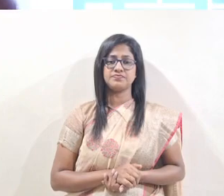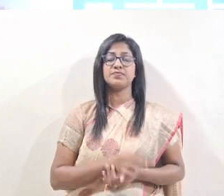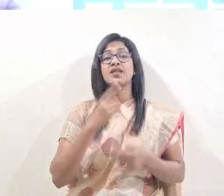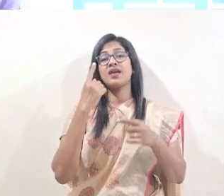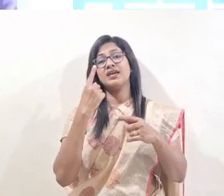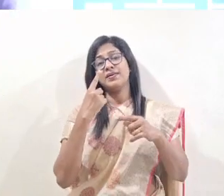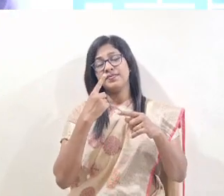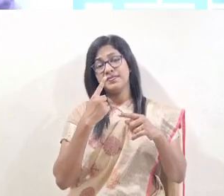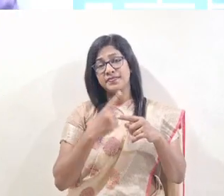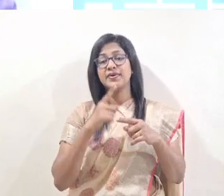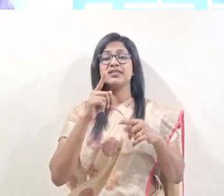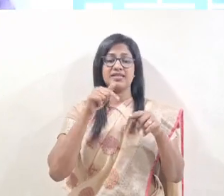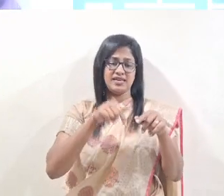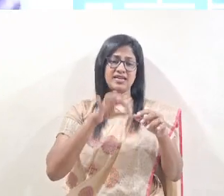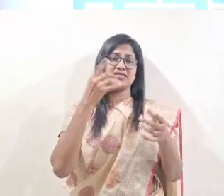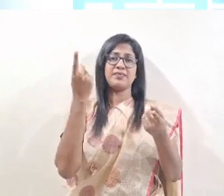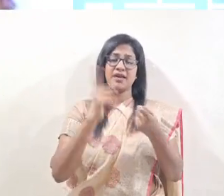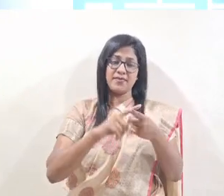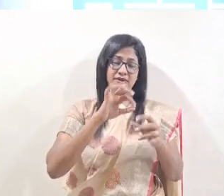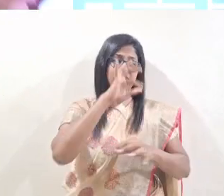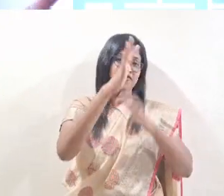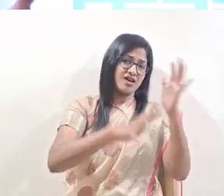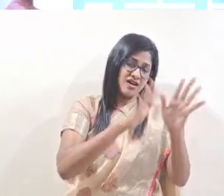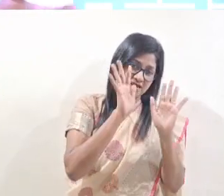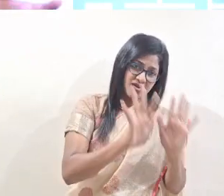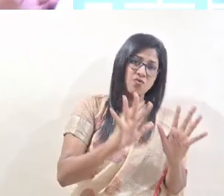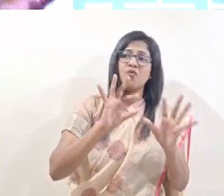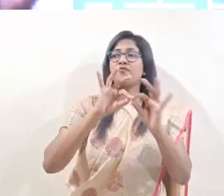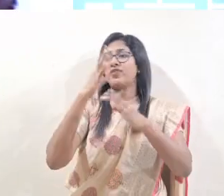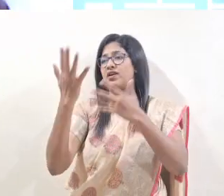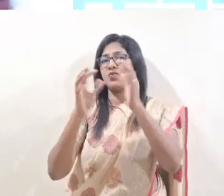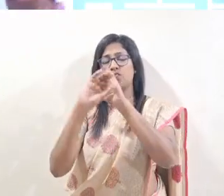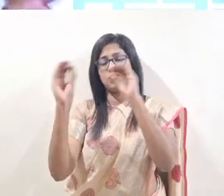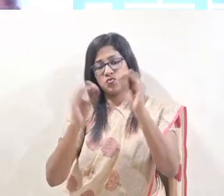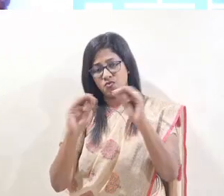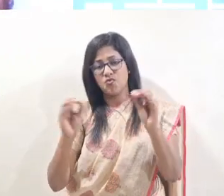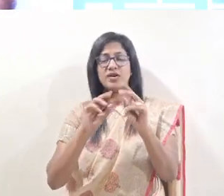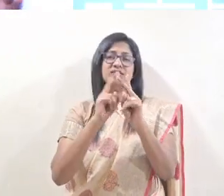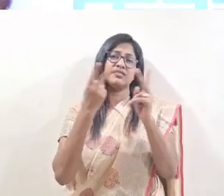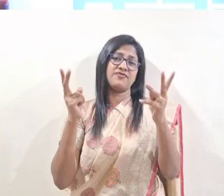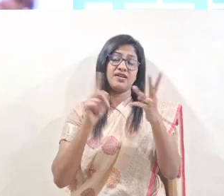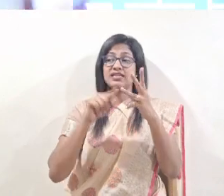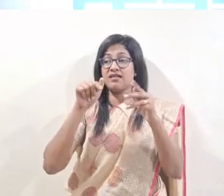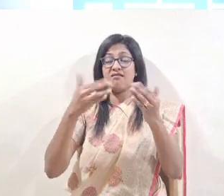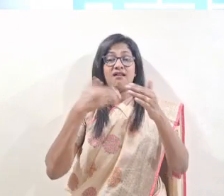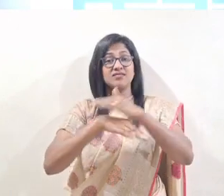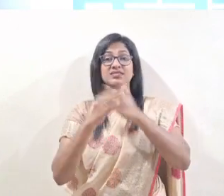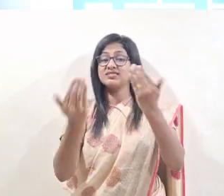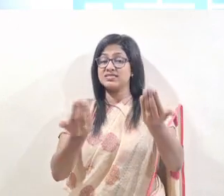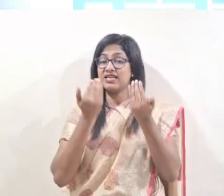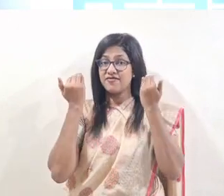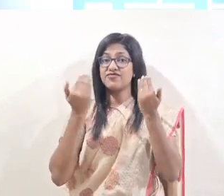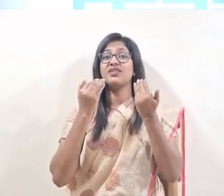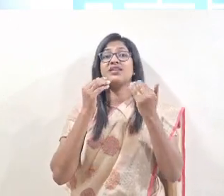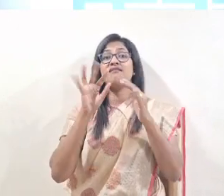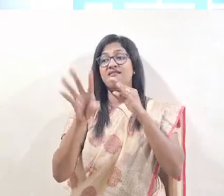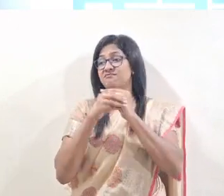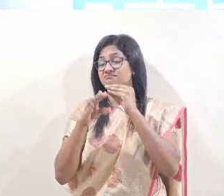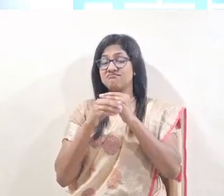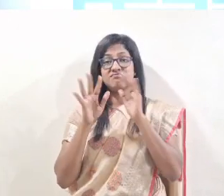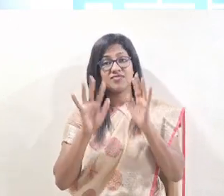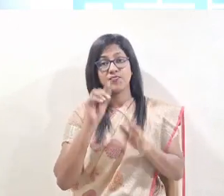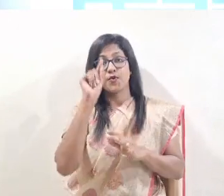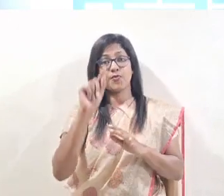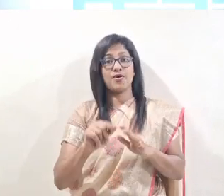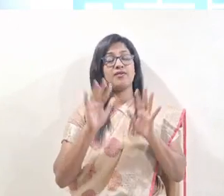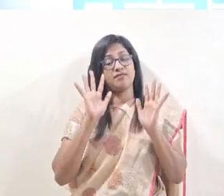and these are with fire, without fire scenarios. One can have multiple scenarios. There are a lot of safety factors, safety features which are